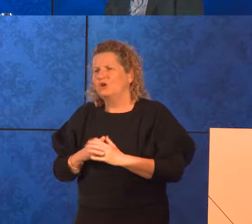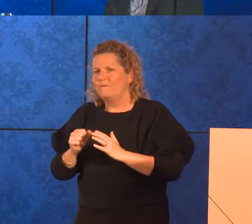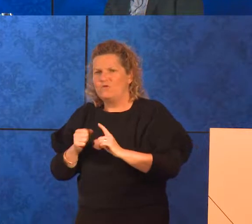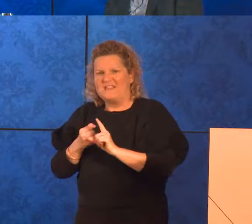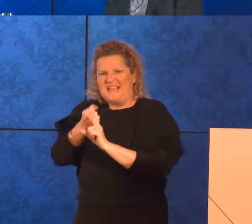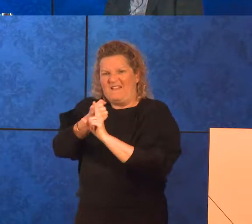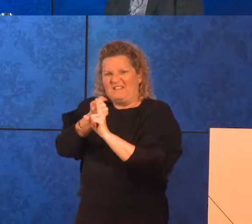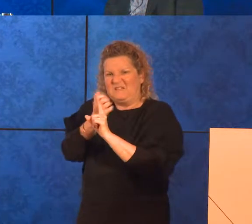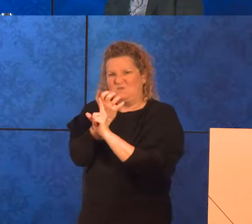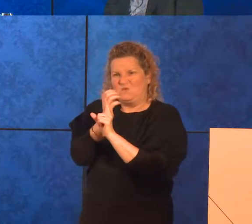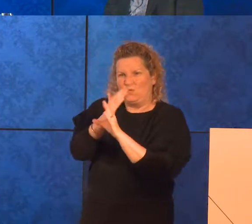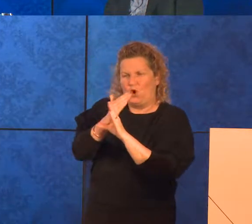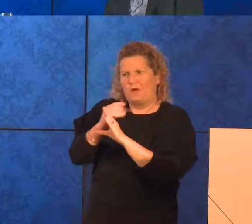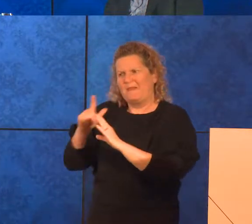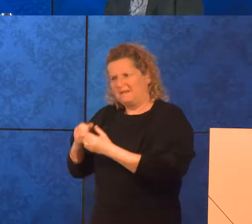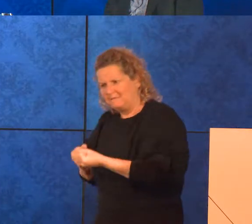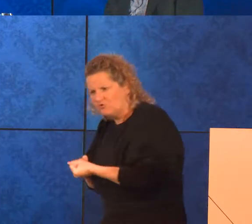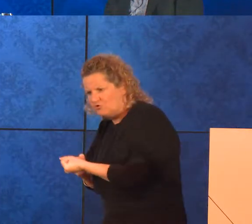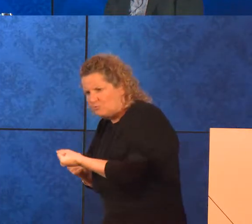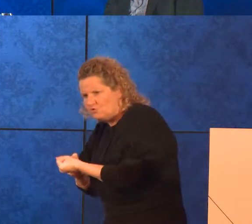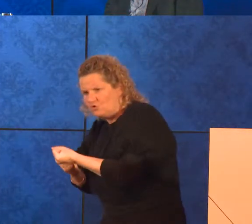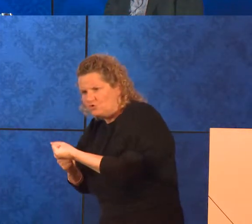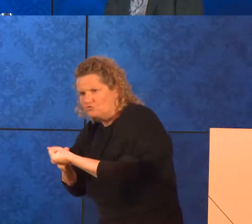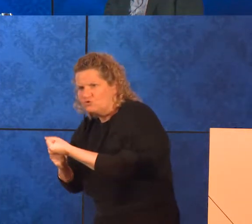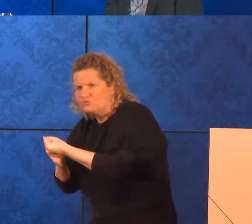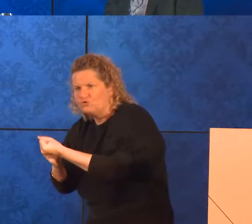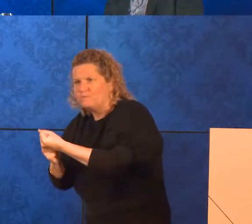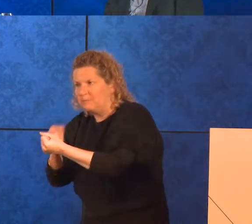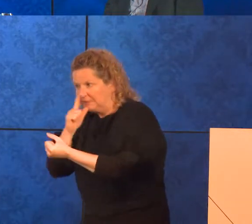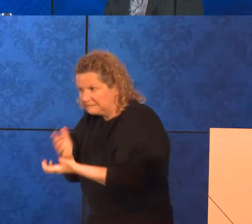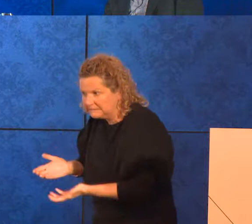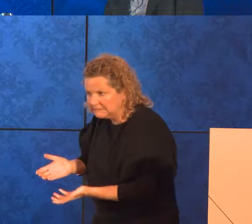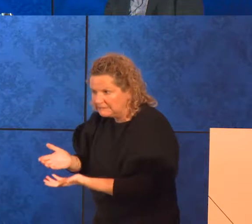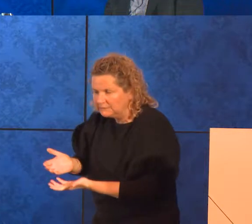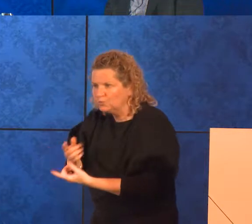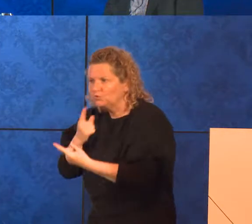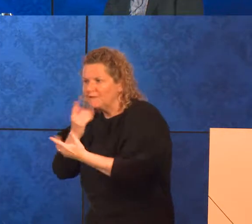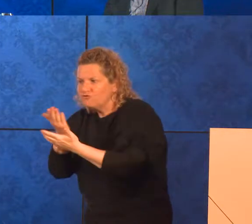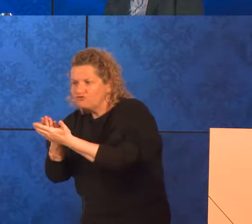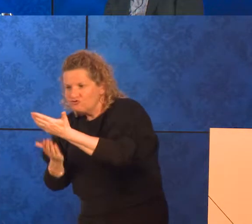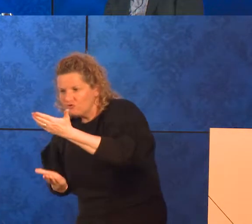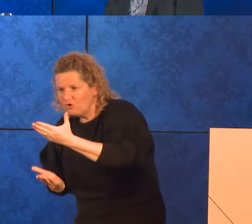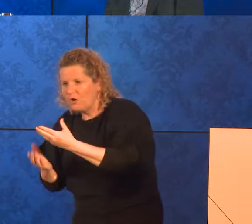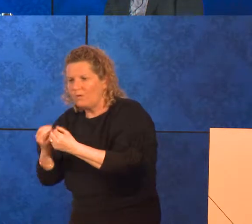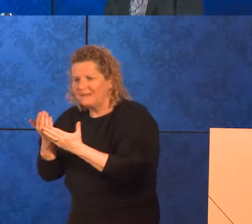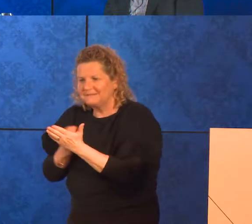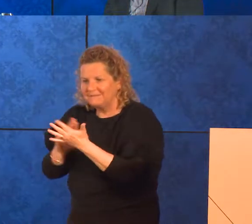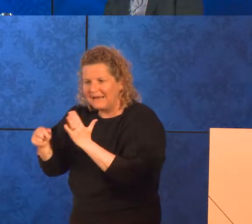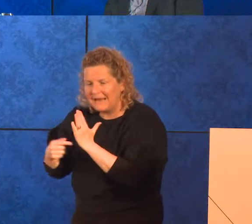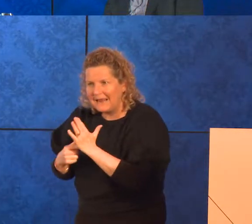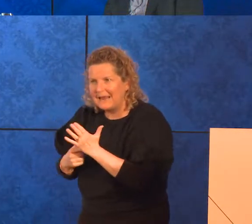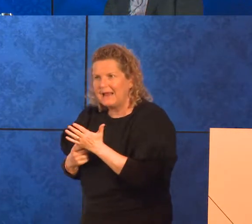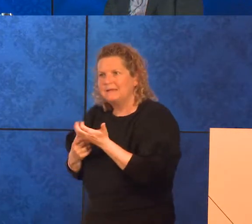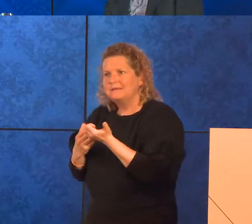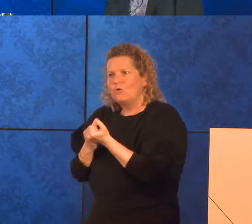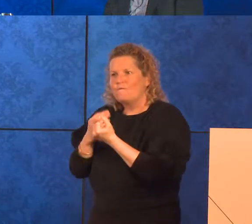advocacy, but for this kind of work where we're supporting people to tell their stories with a bit of a safety net there, supported by their advocacy and